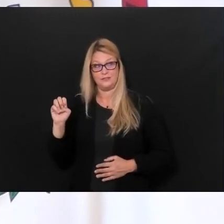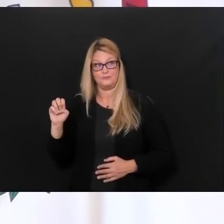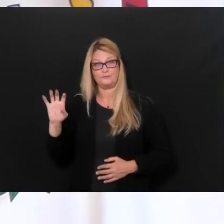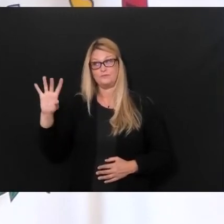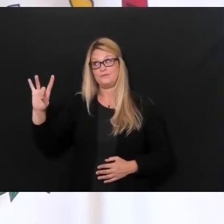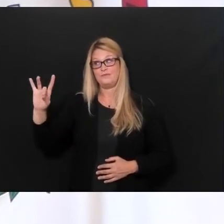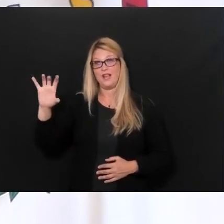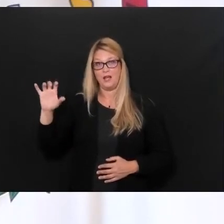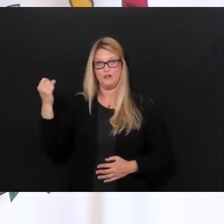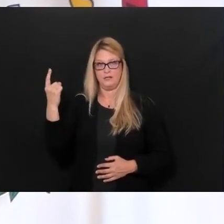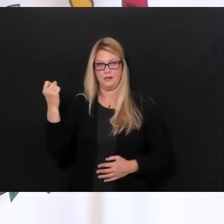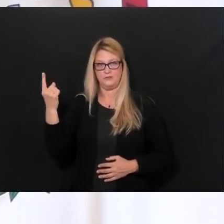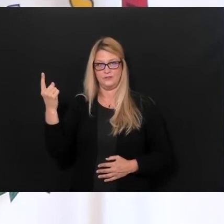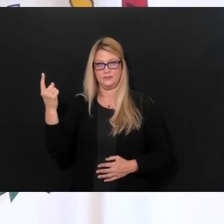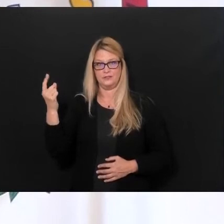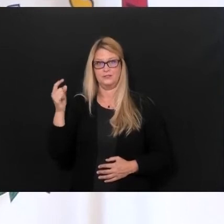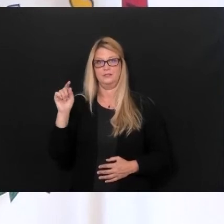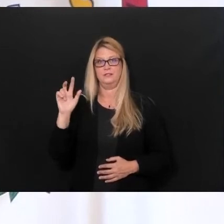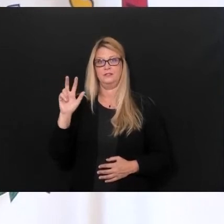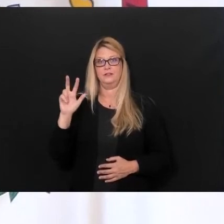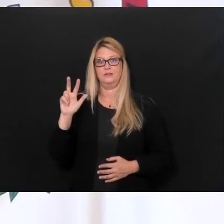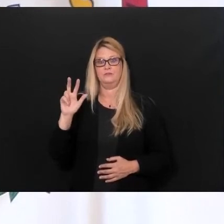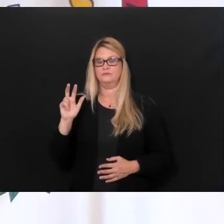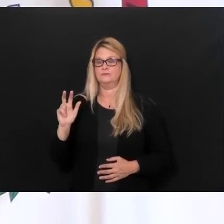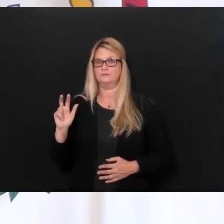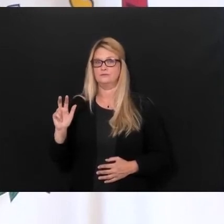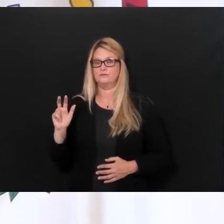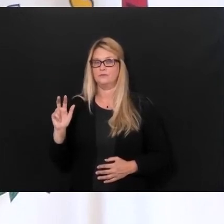The 811th death, a